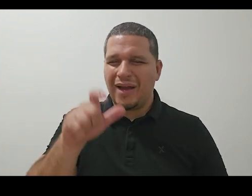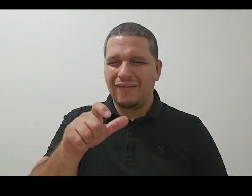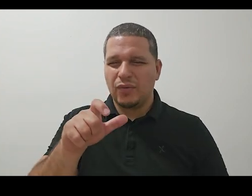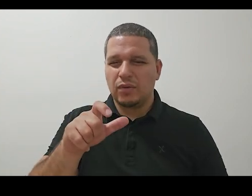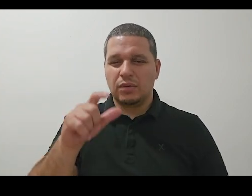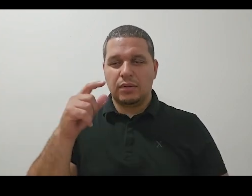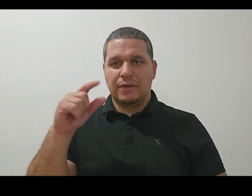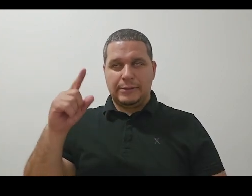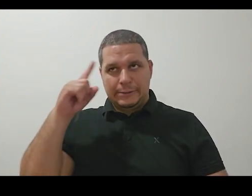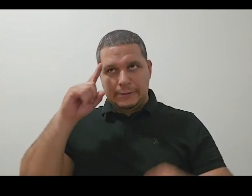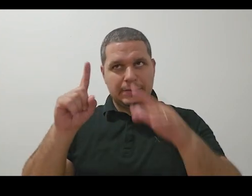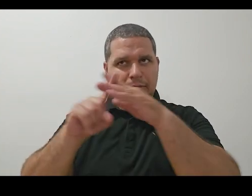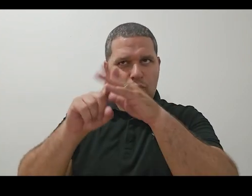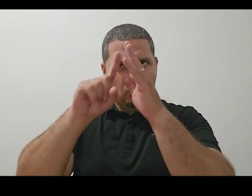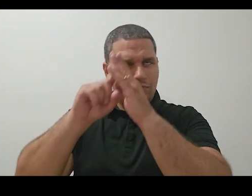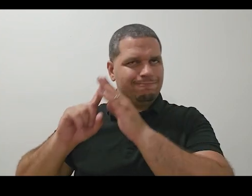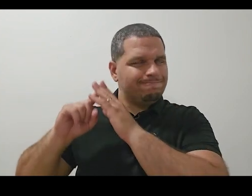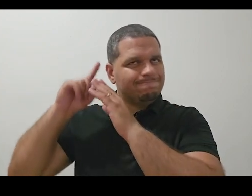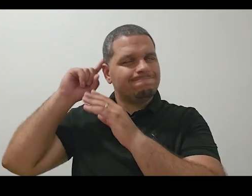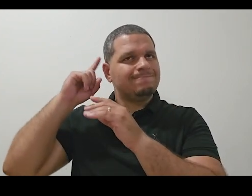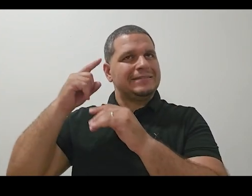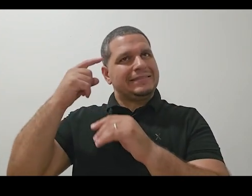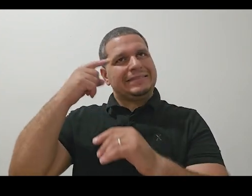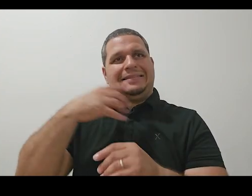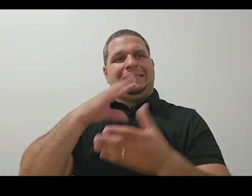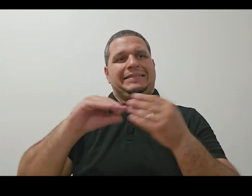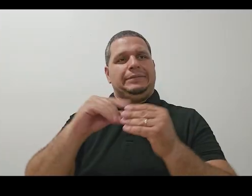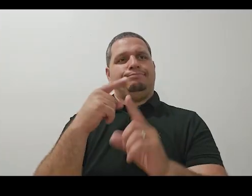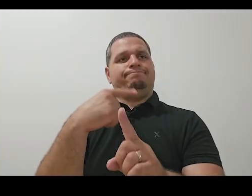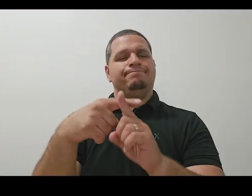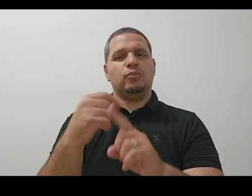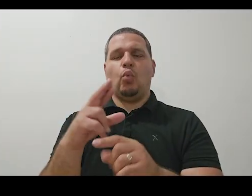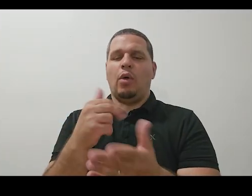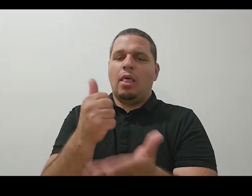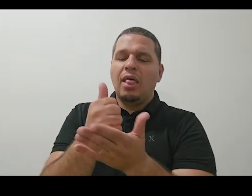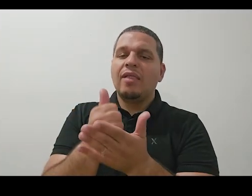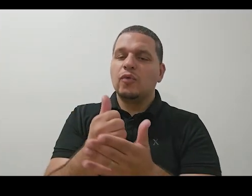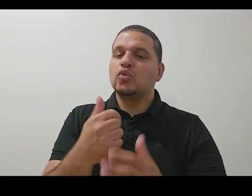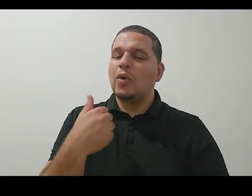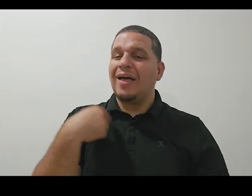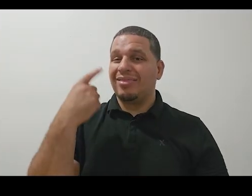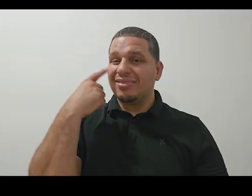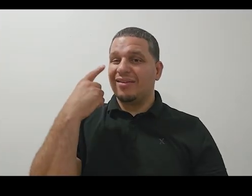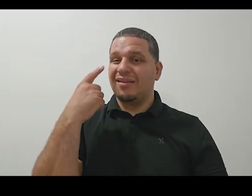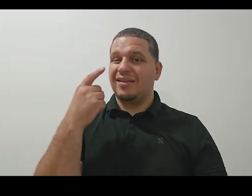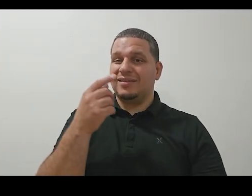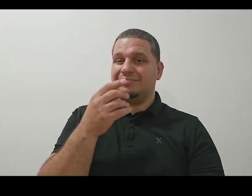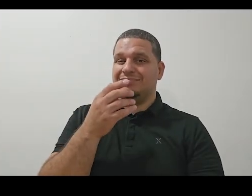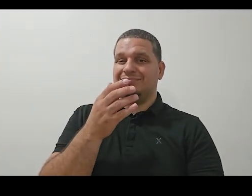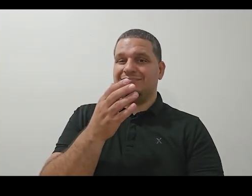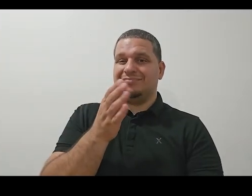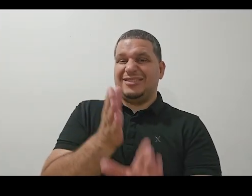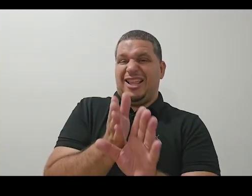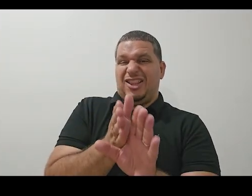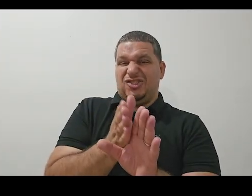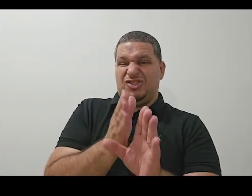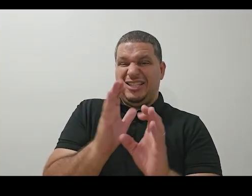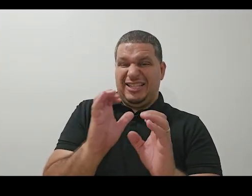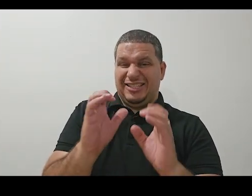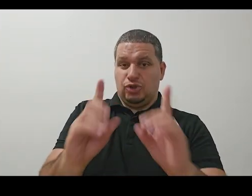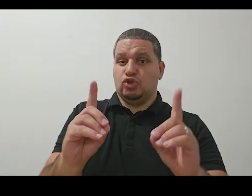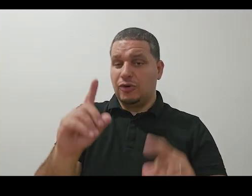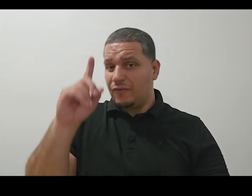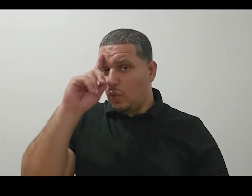and they're the well-meaning people actually don't want to say those things. So So I feel psychoeducation